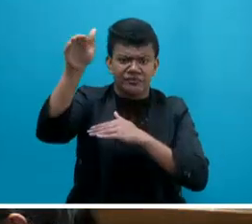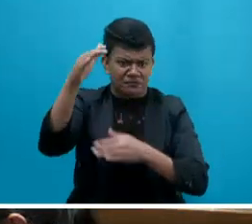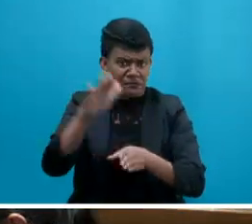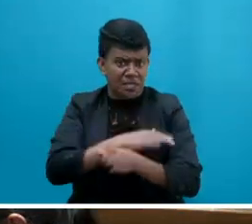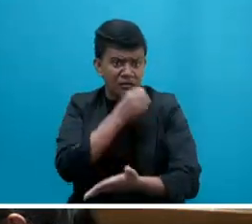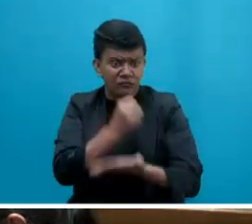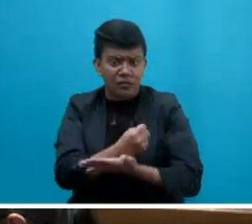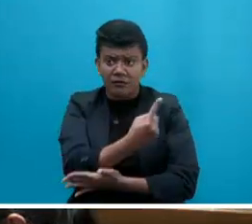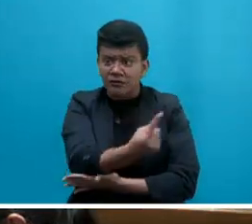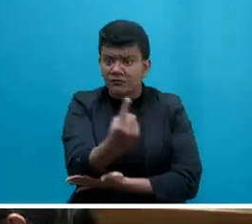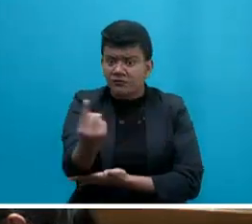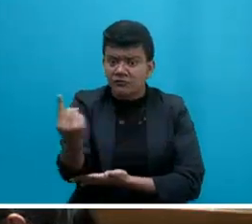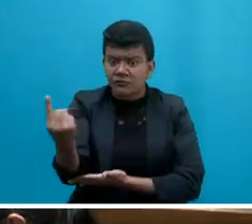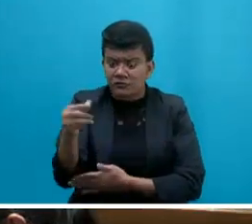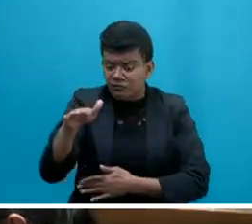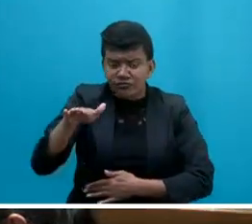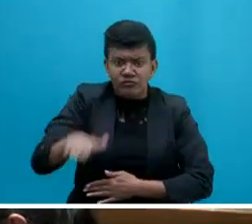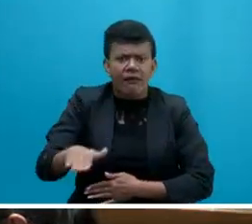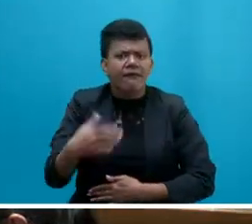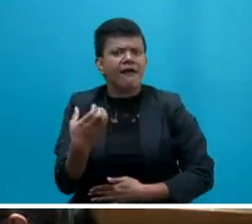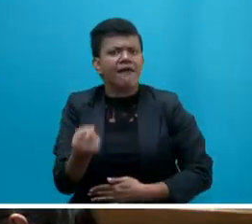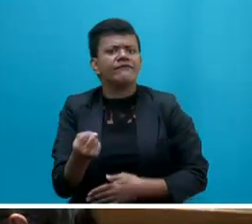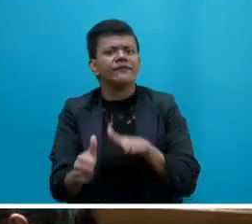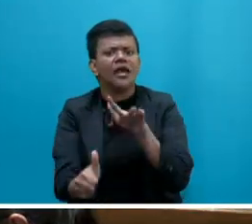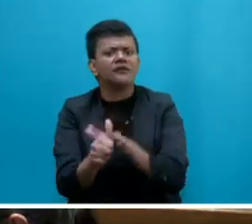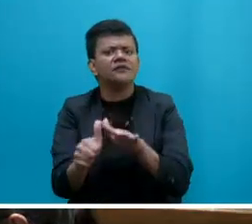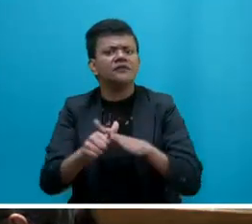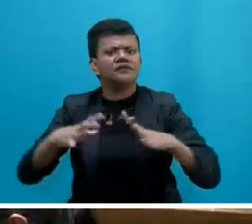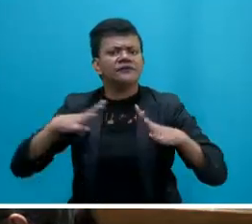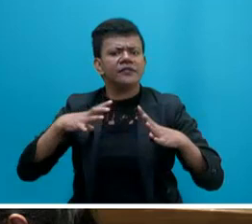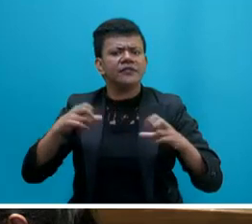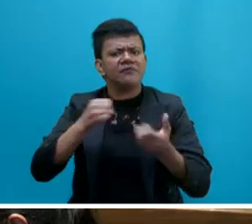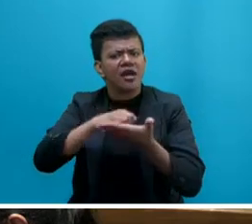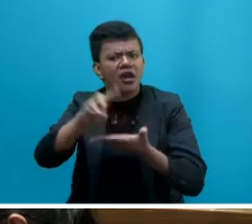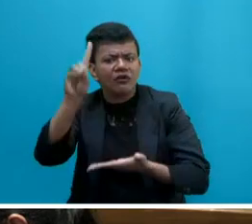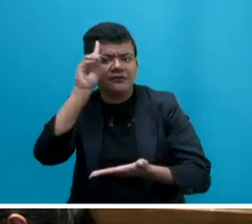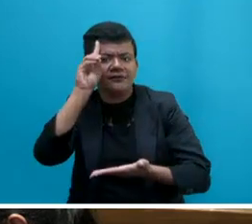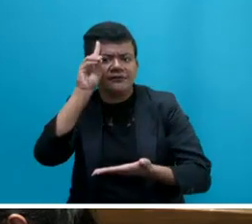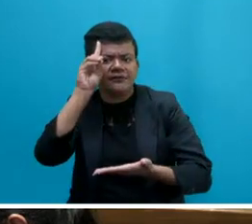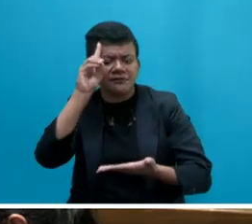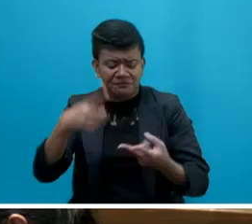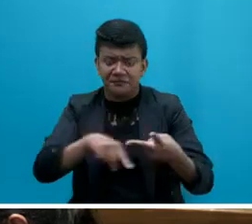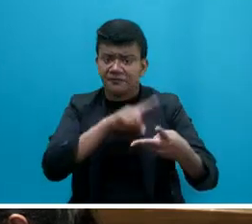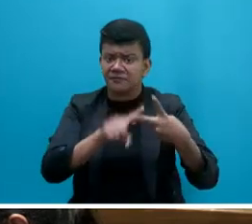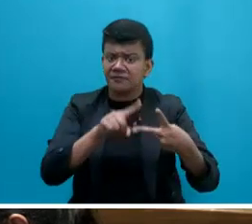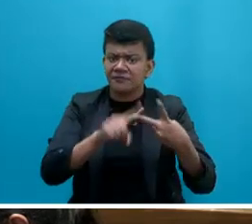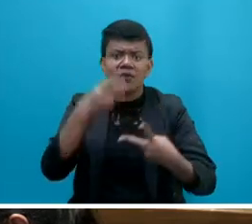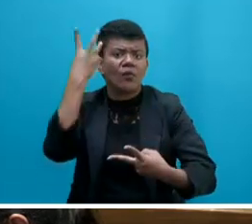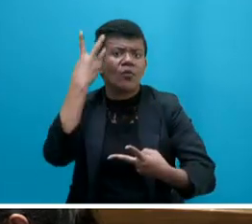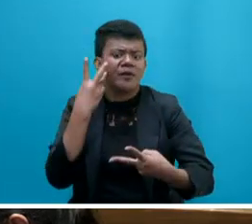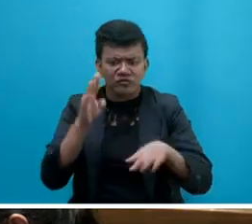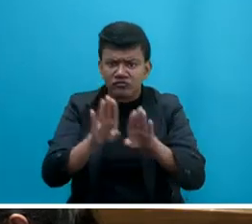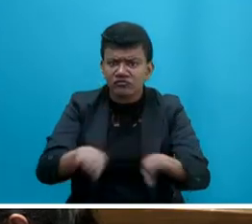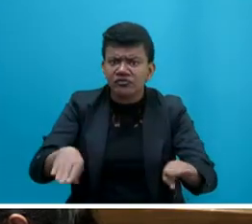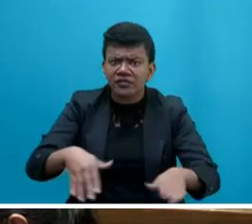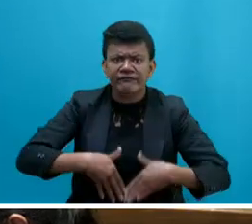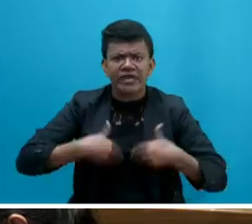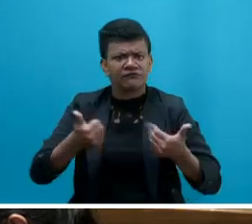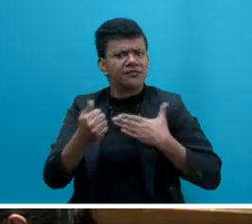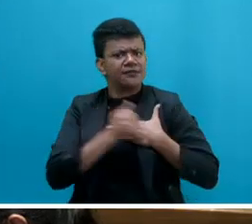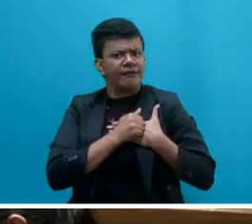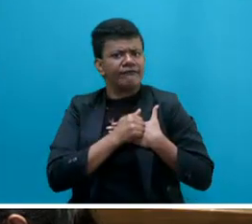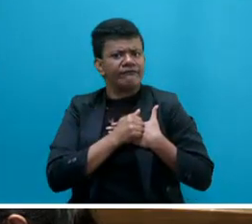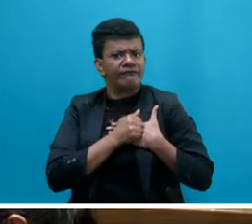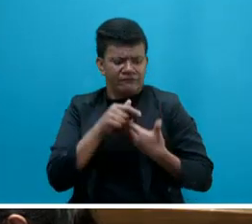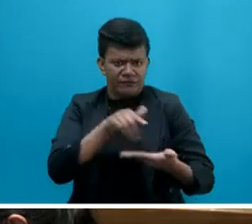child has access to free education, women and children to feel safe in their communities,